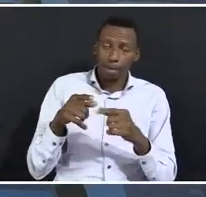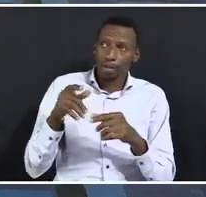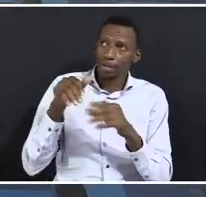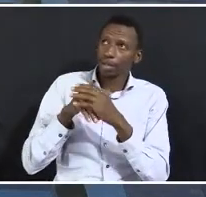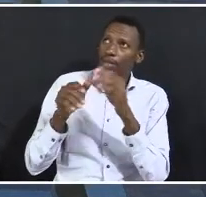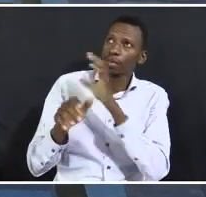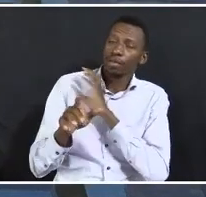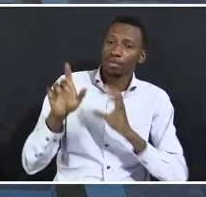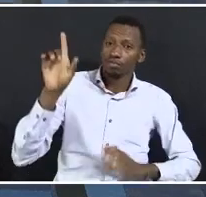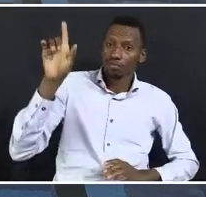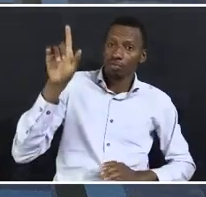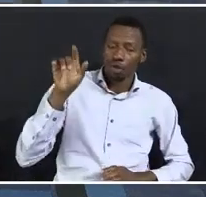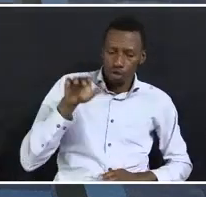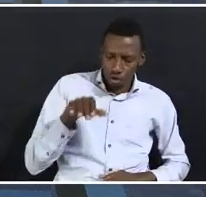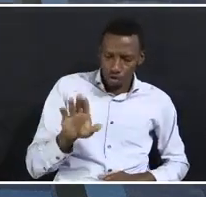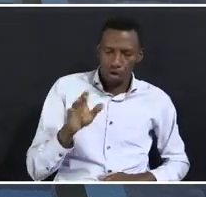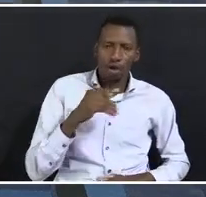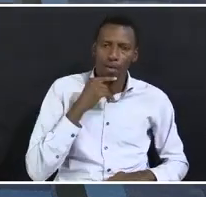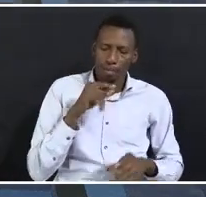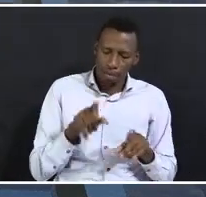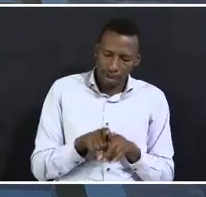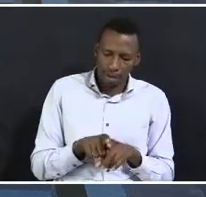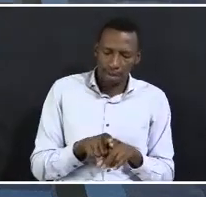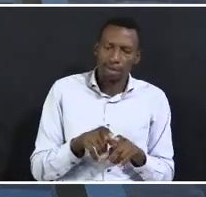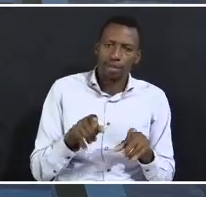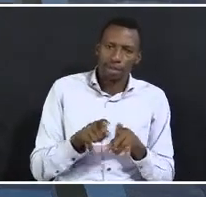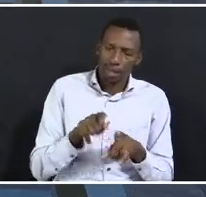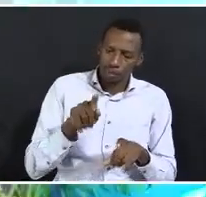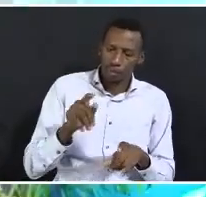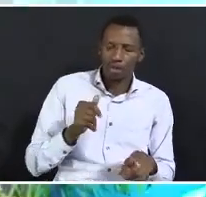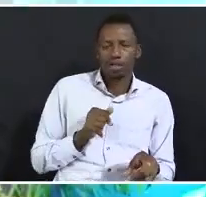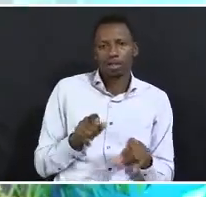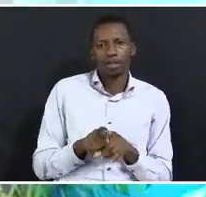you have a brother and a sister. Mm.